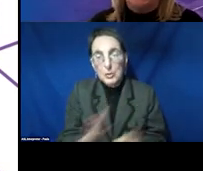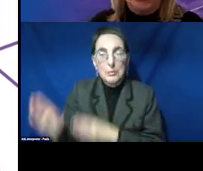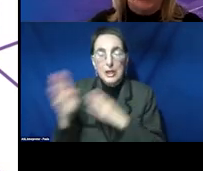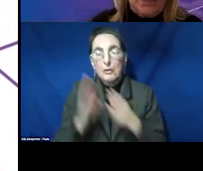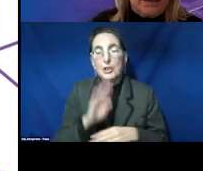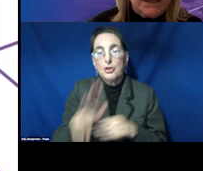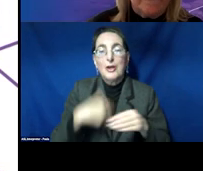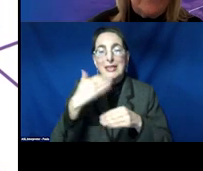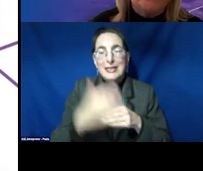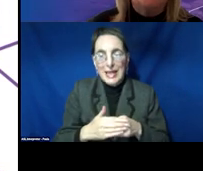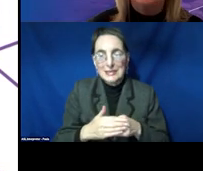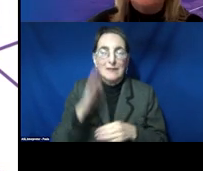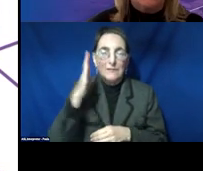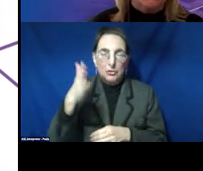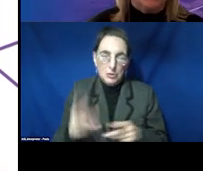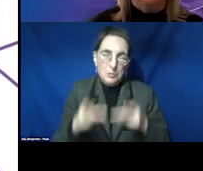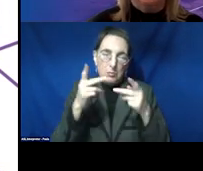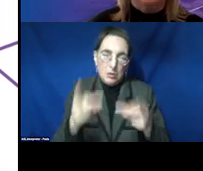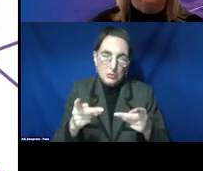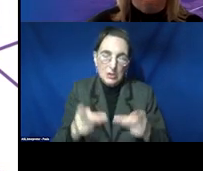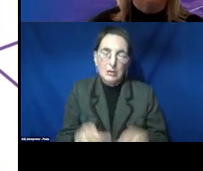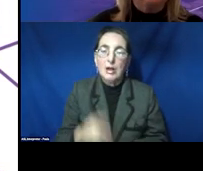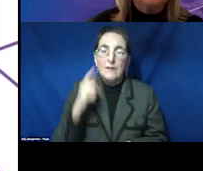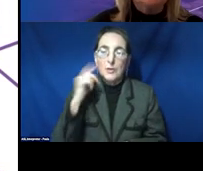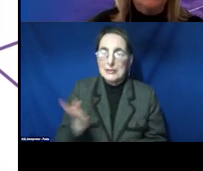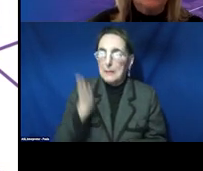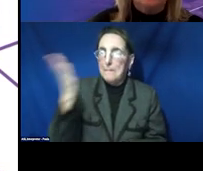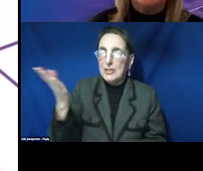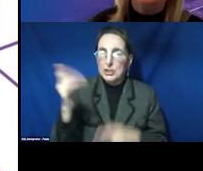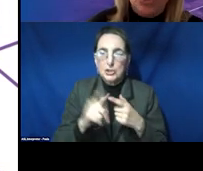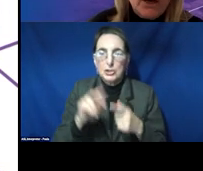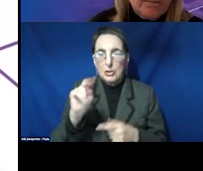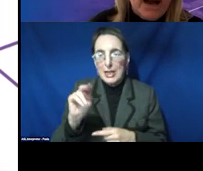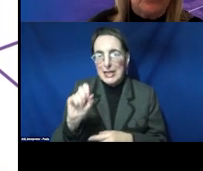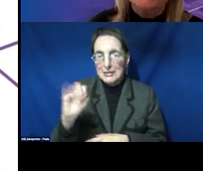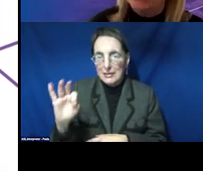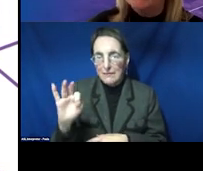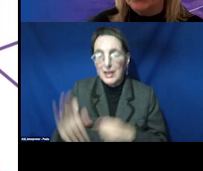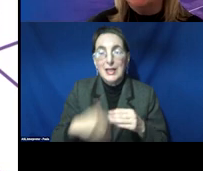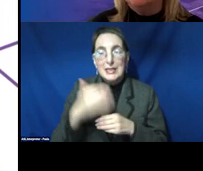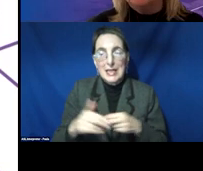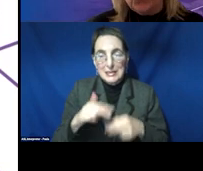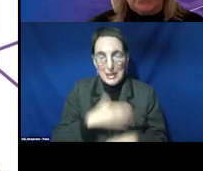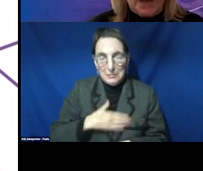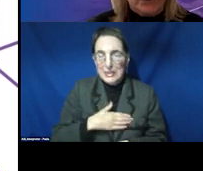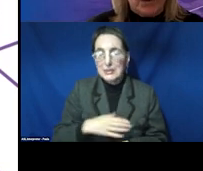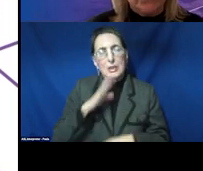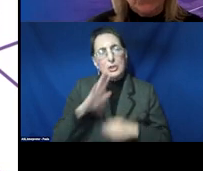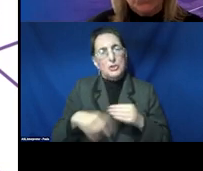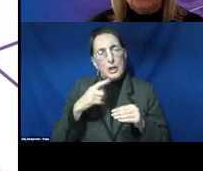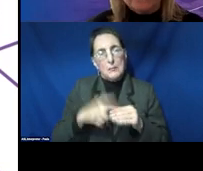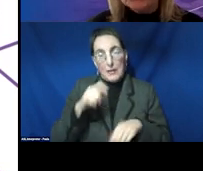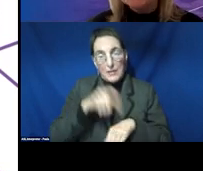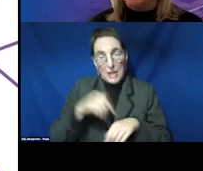submission to NSF. Next slide, please. Well, let's talk about the timeline for the PAP